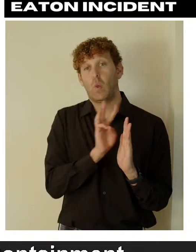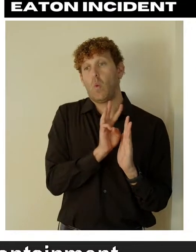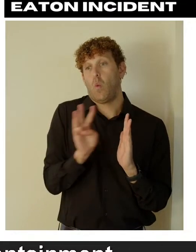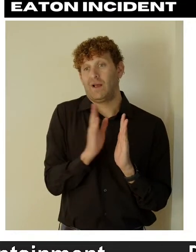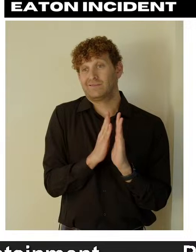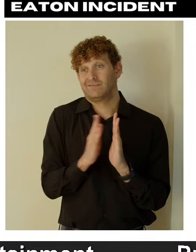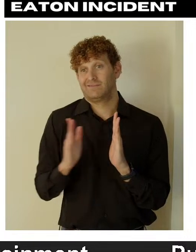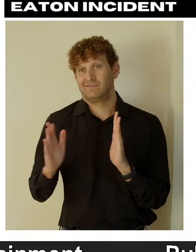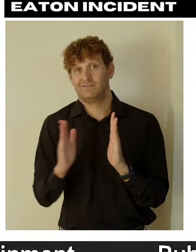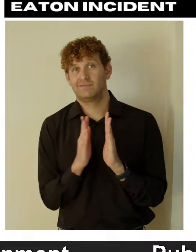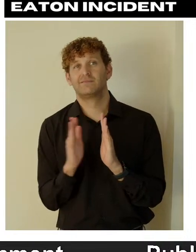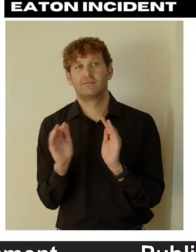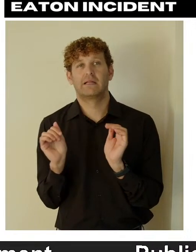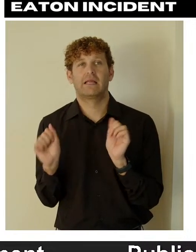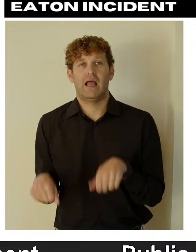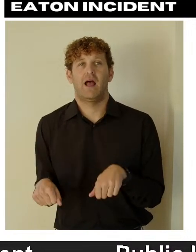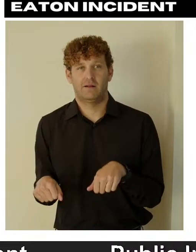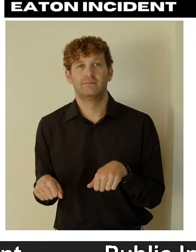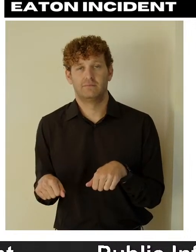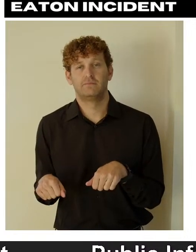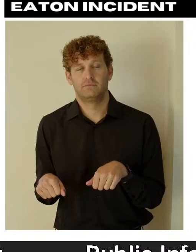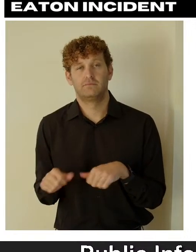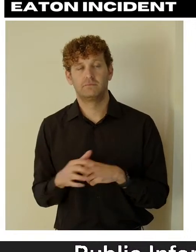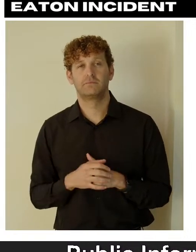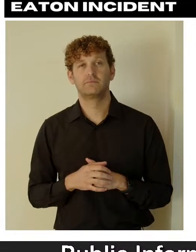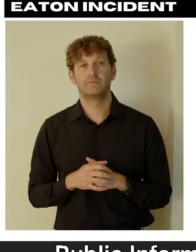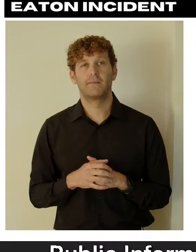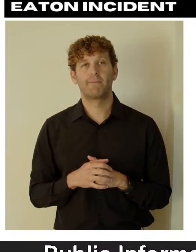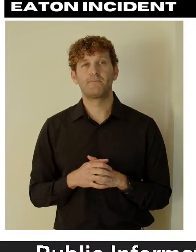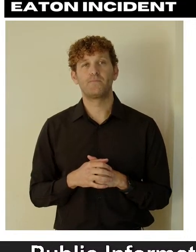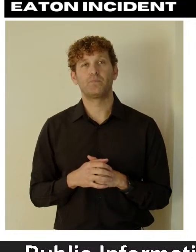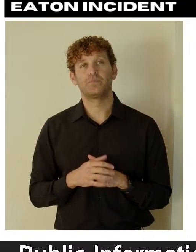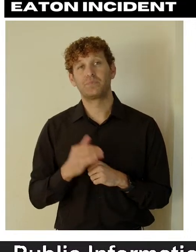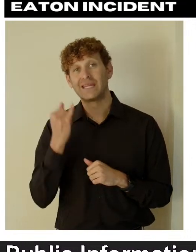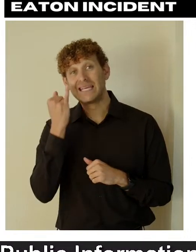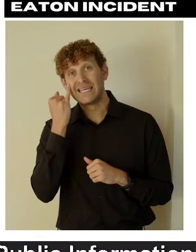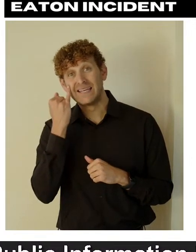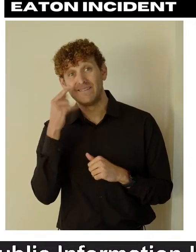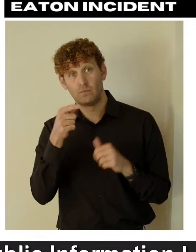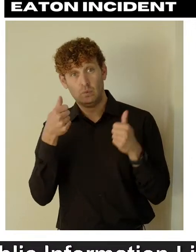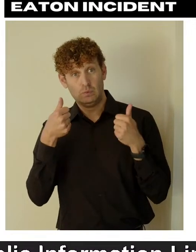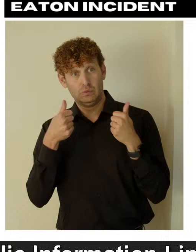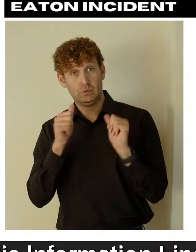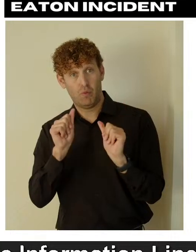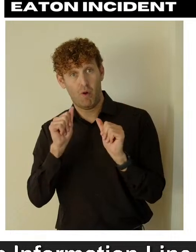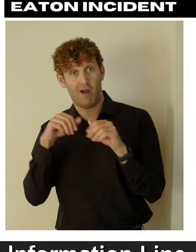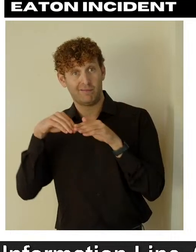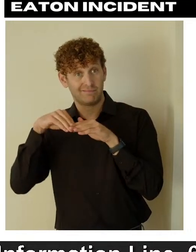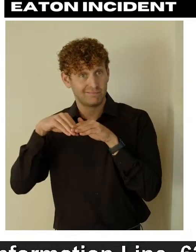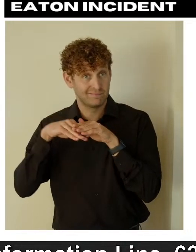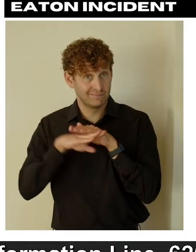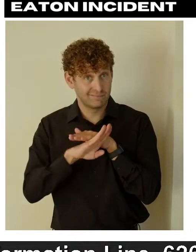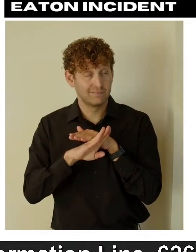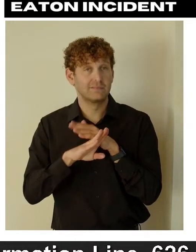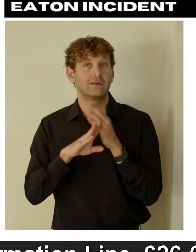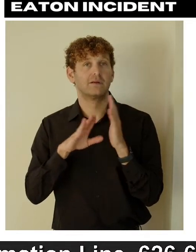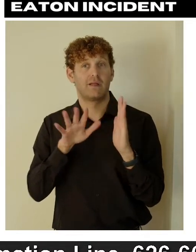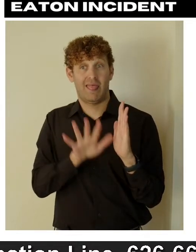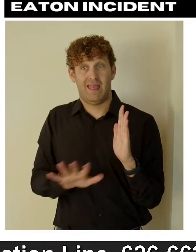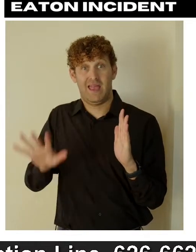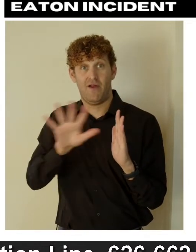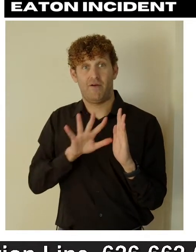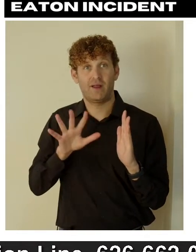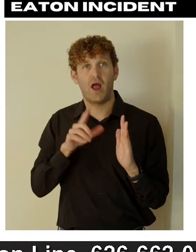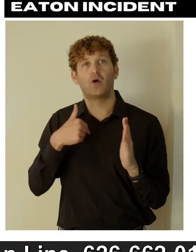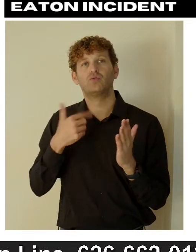Avenue. The best street, if you're trying to get to that area, we recommend people going up Windsor. That's the